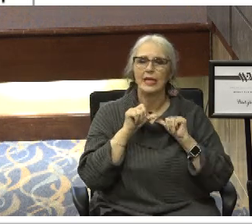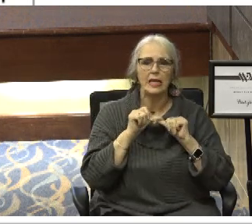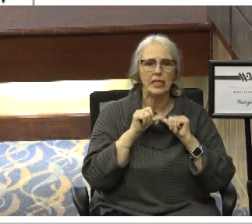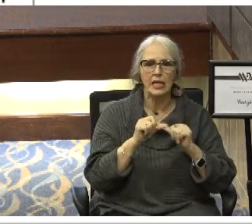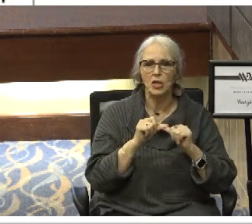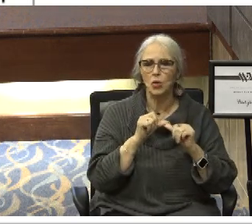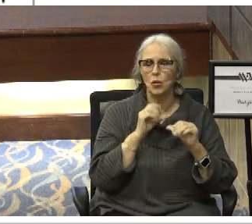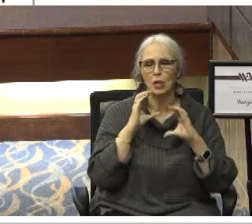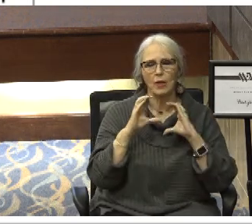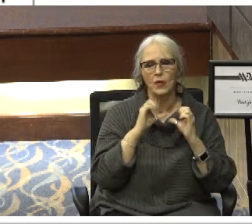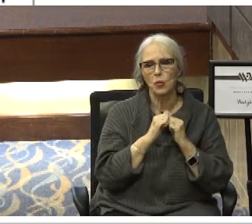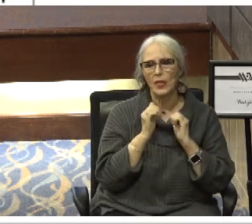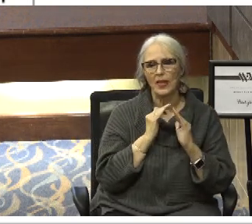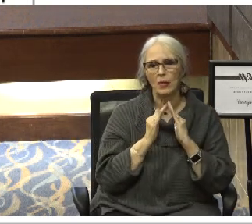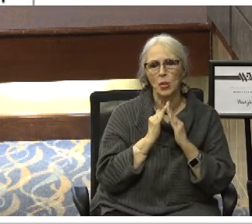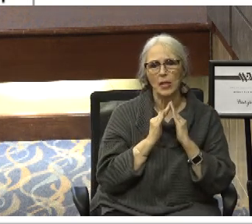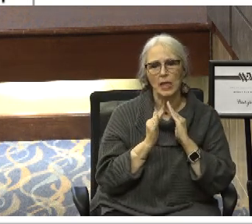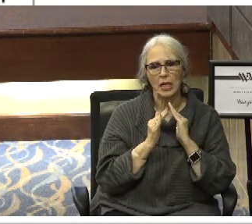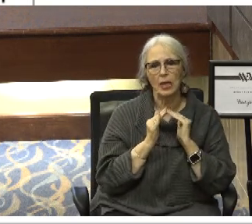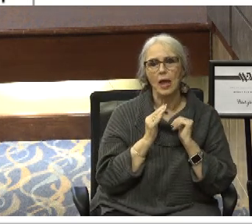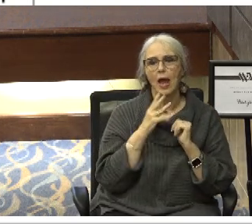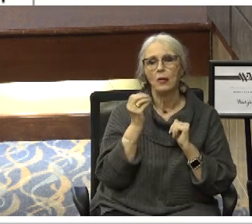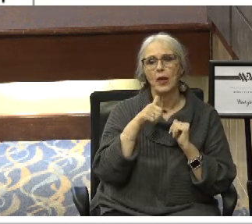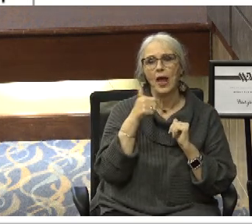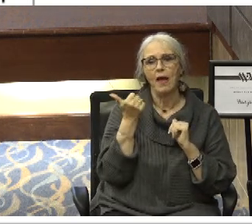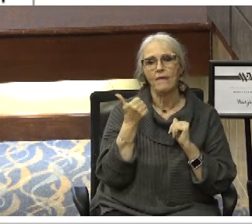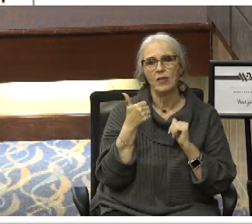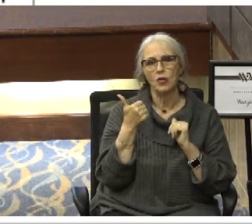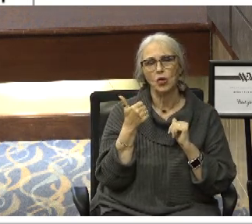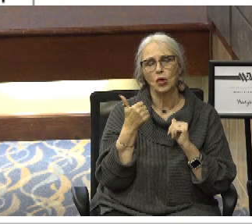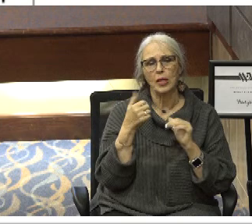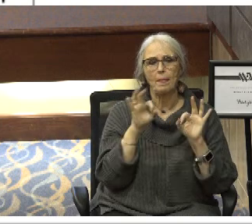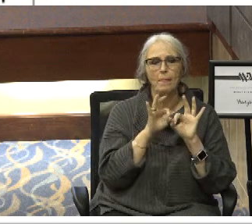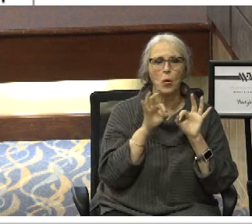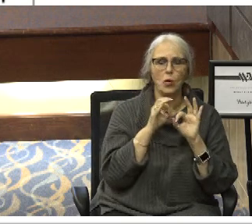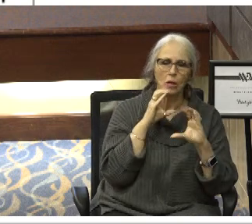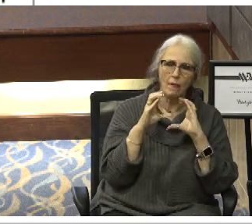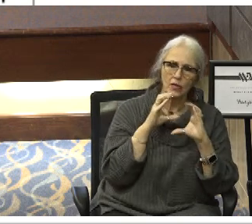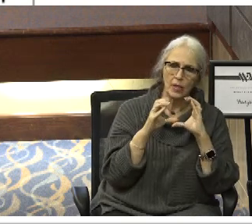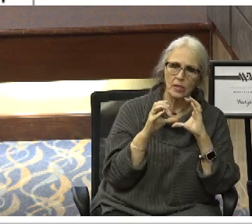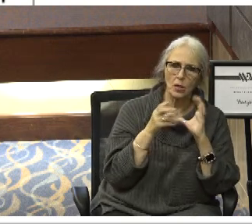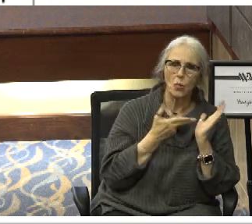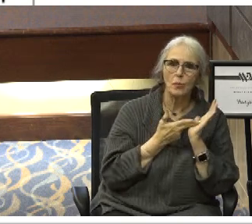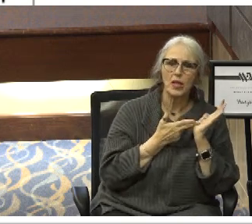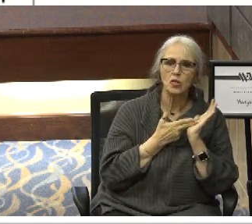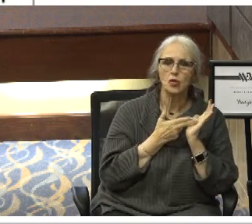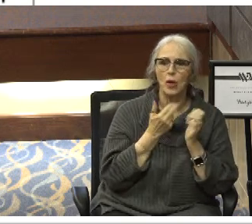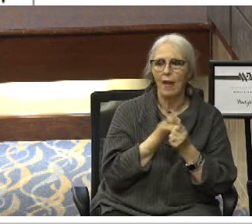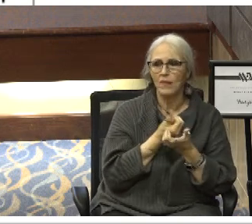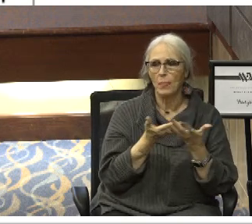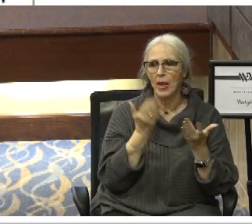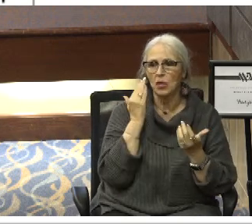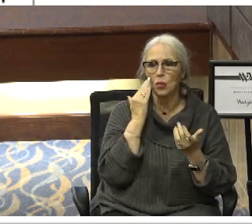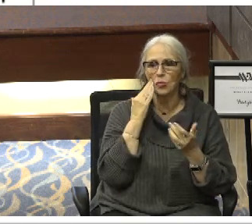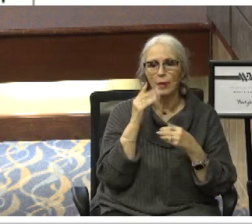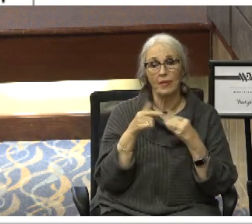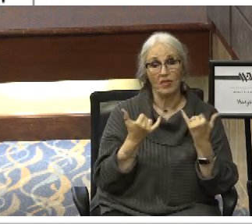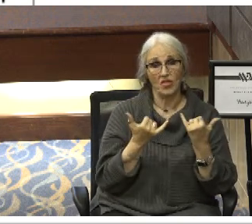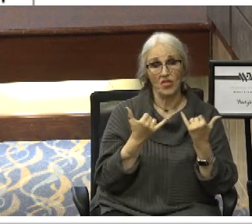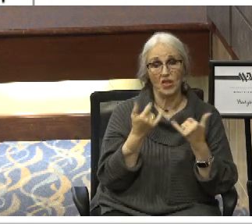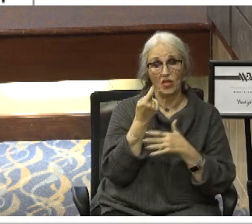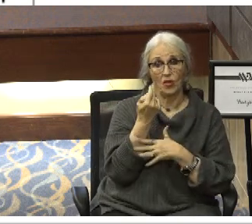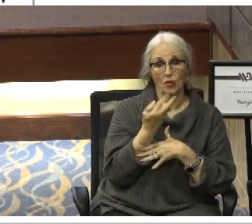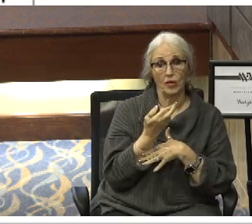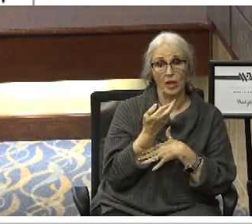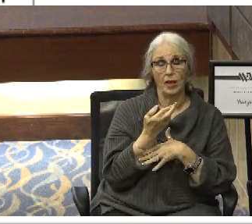community. And we're also having those other strategic conversations that I want to make sure that everyone's aware of. So this Thursday, the